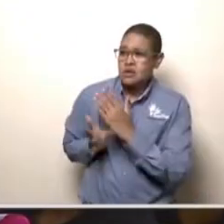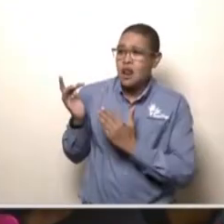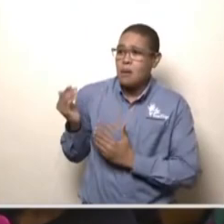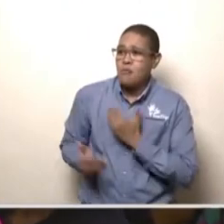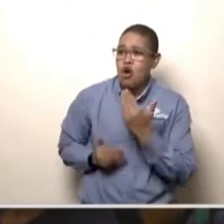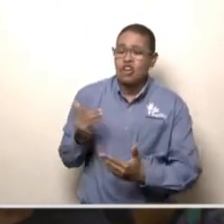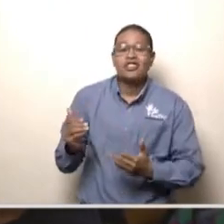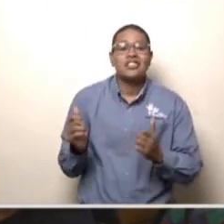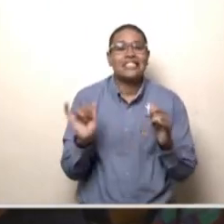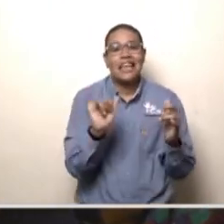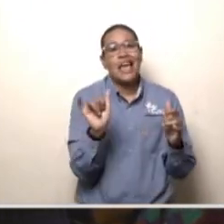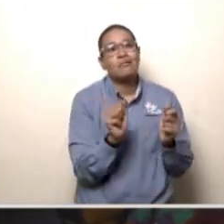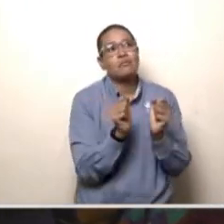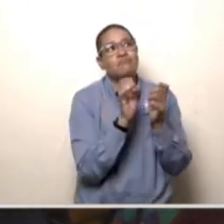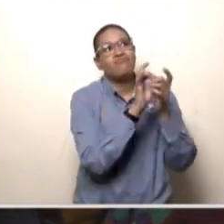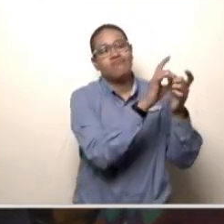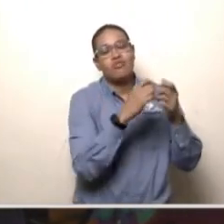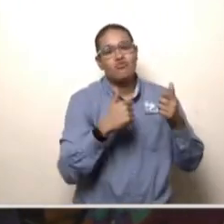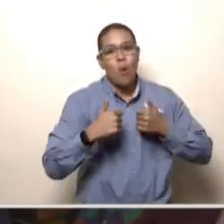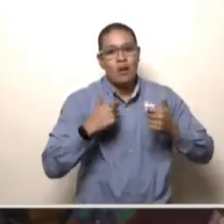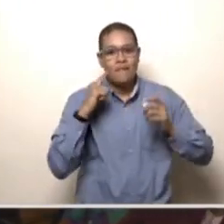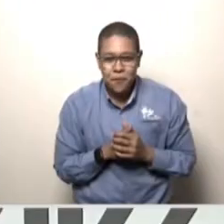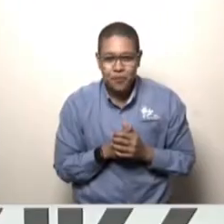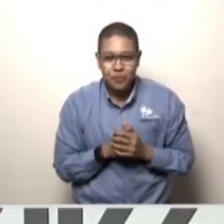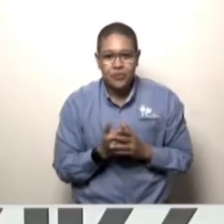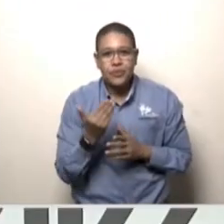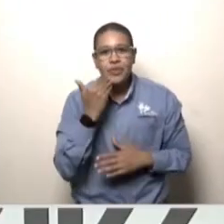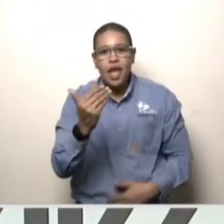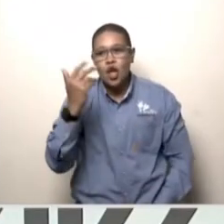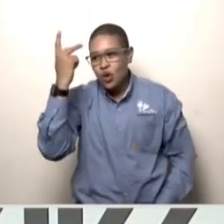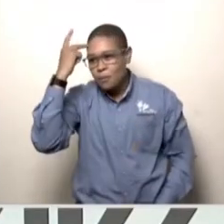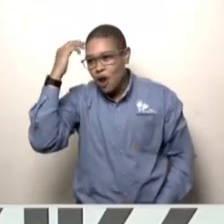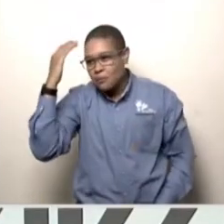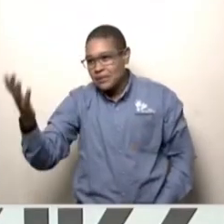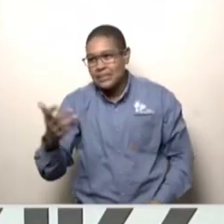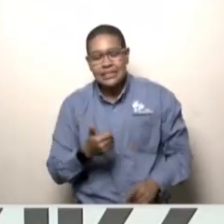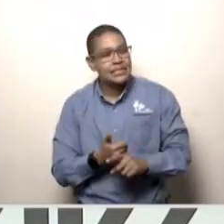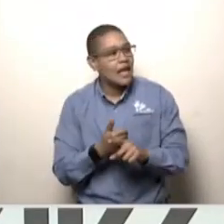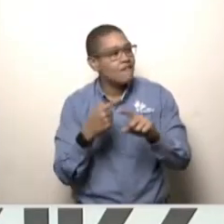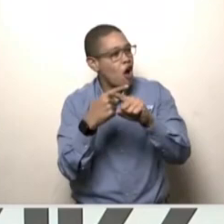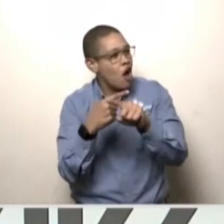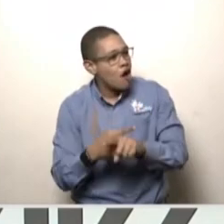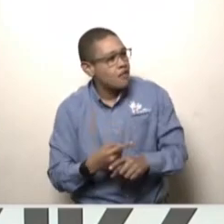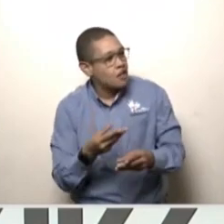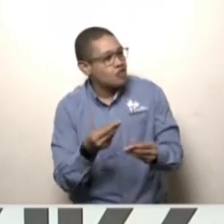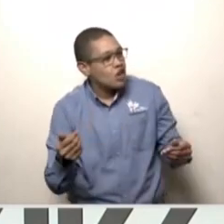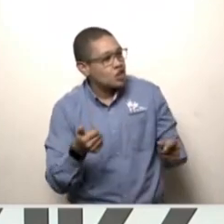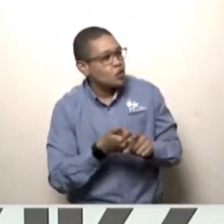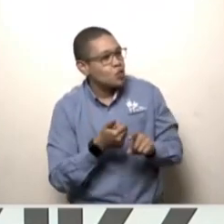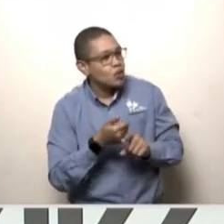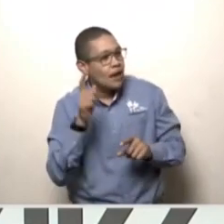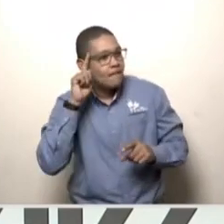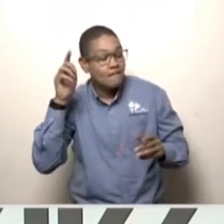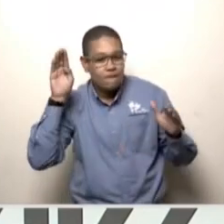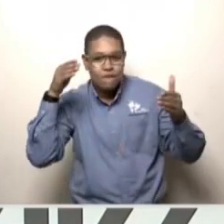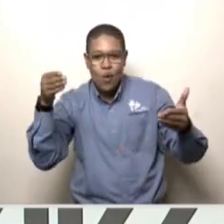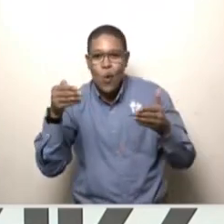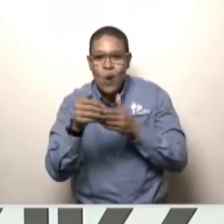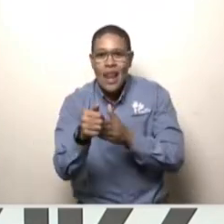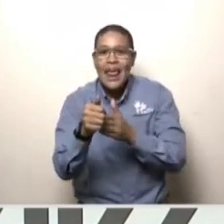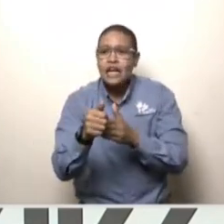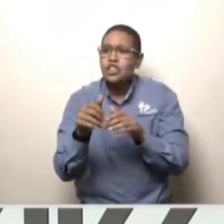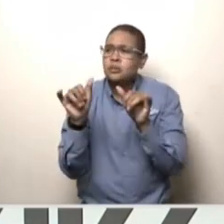Jamaica, needs to adopt. Thank you, Prime Minister. So conflict resolution, focused leadership,